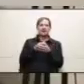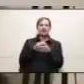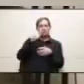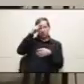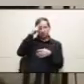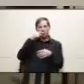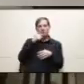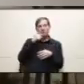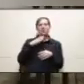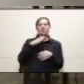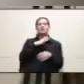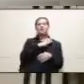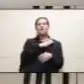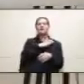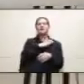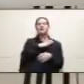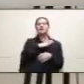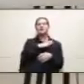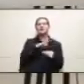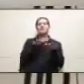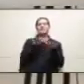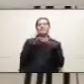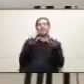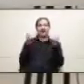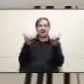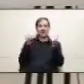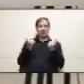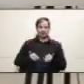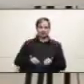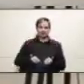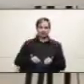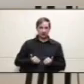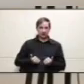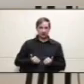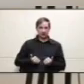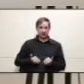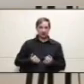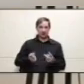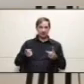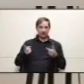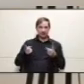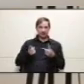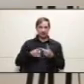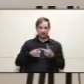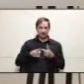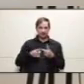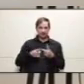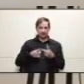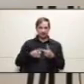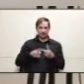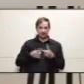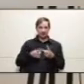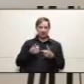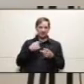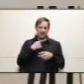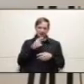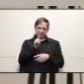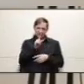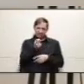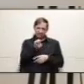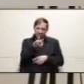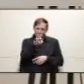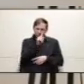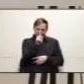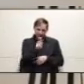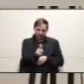of public accounts, also in the HE. No, I just have a few short questions. I